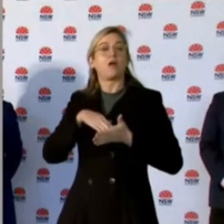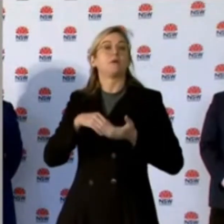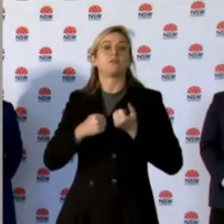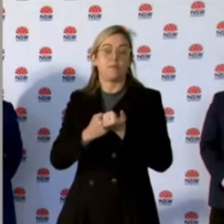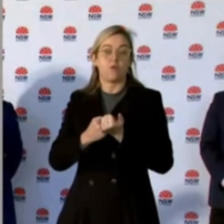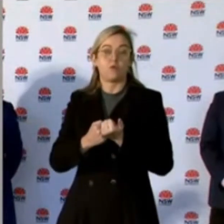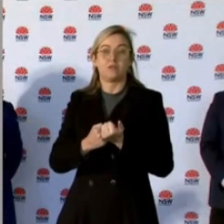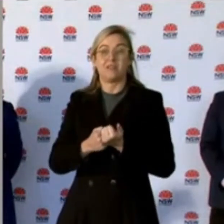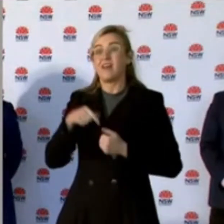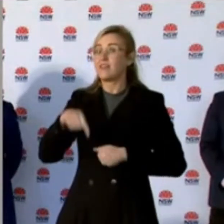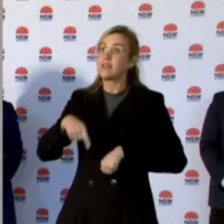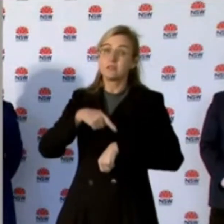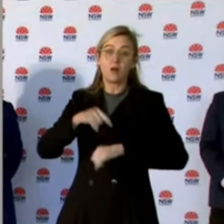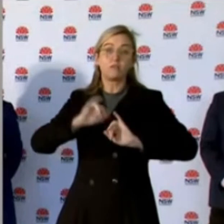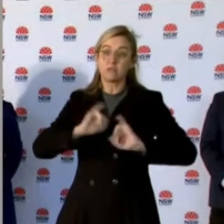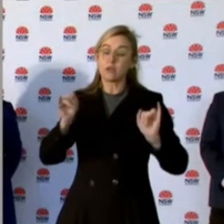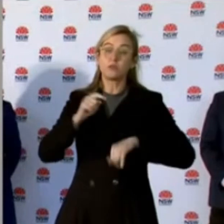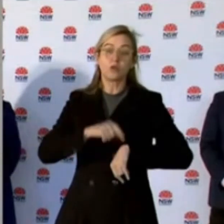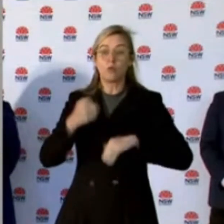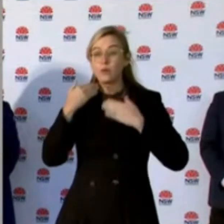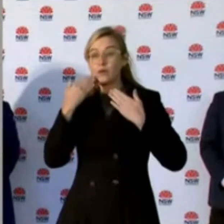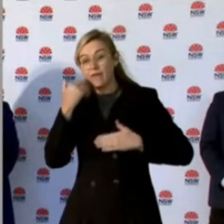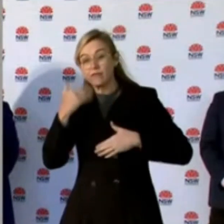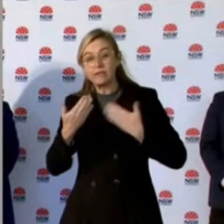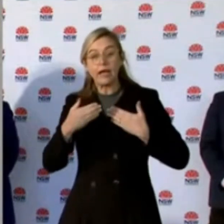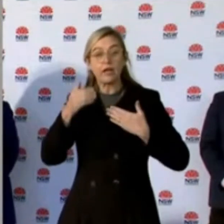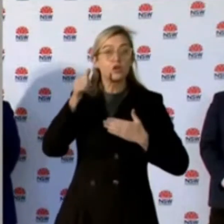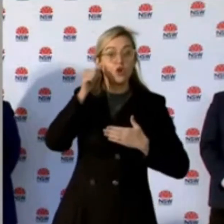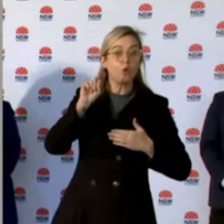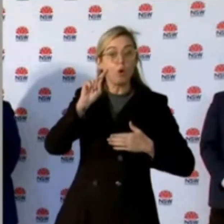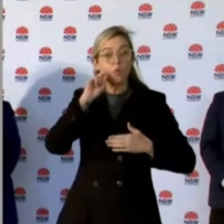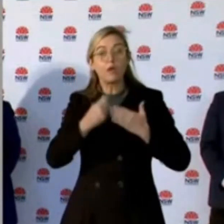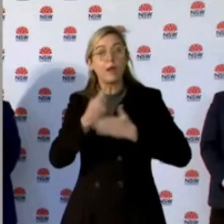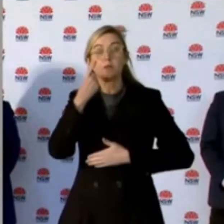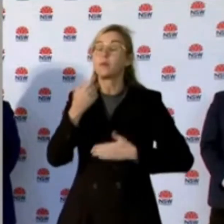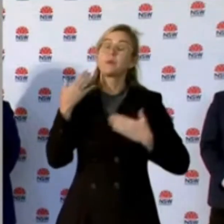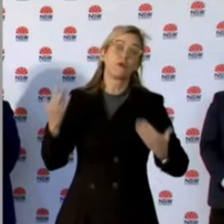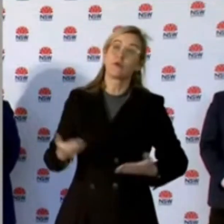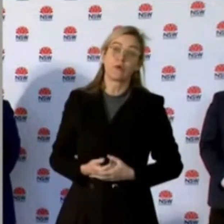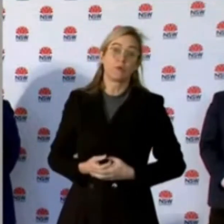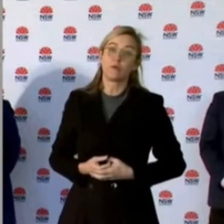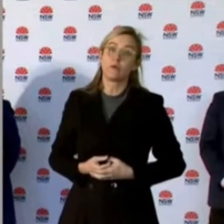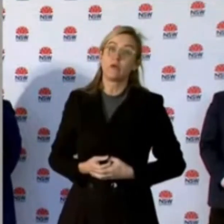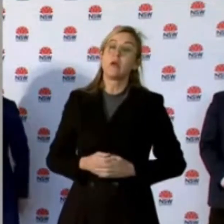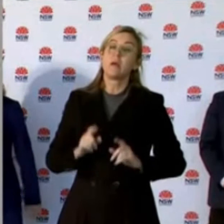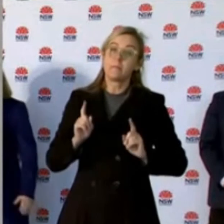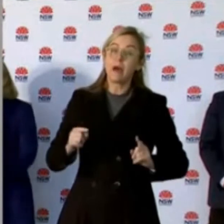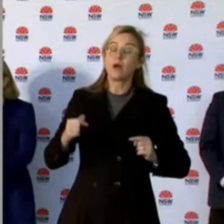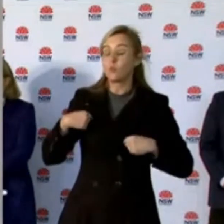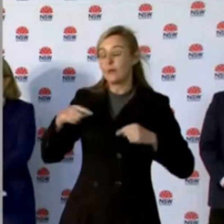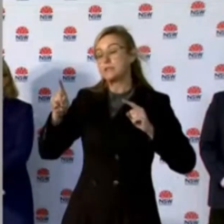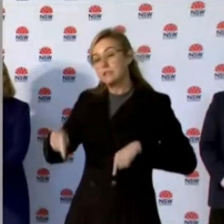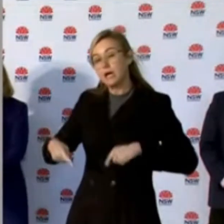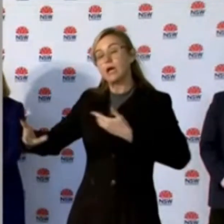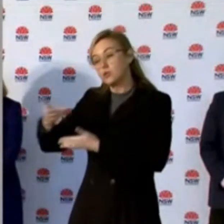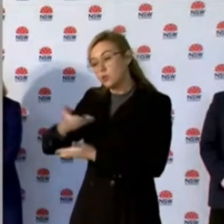But when that can't occur, what we can do is engage immediately, and I think the discussions that we've had over the